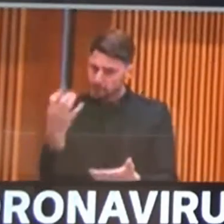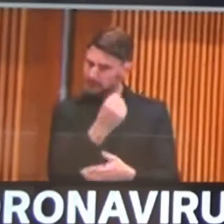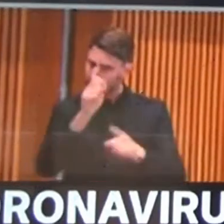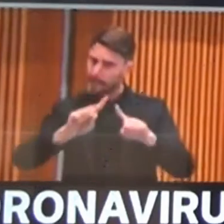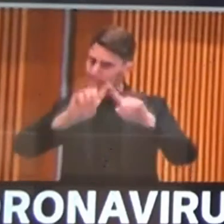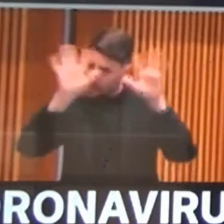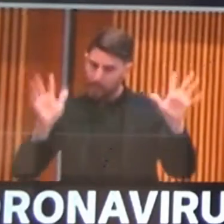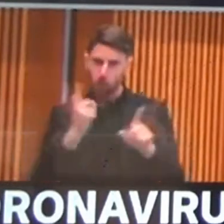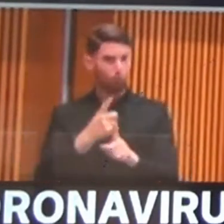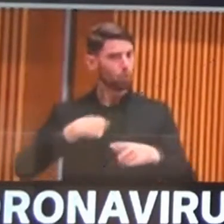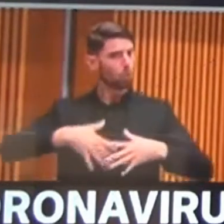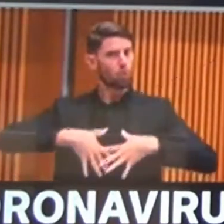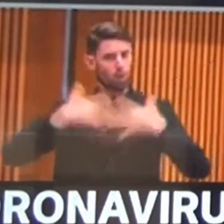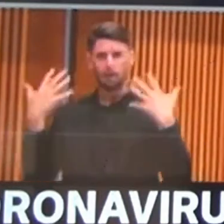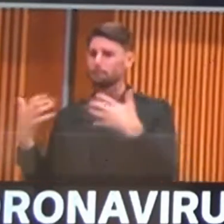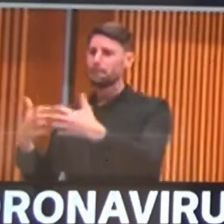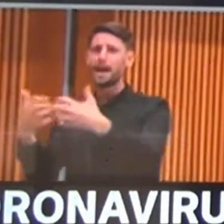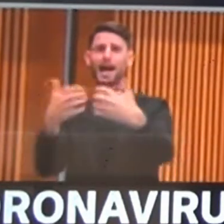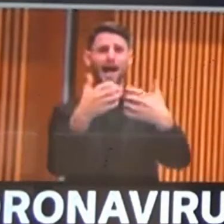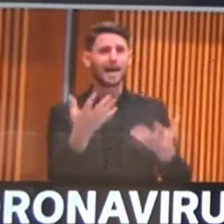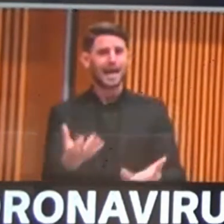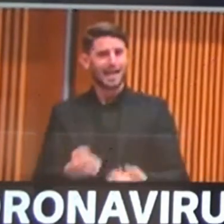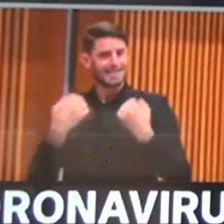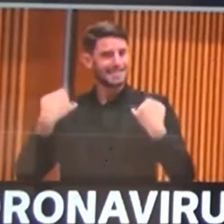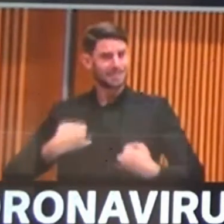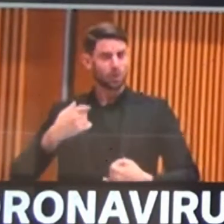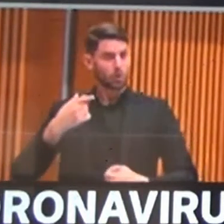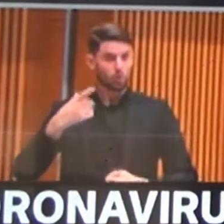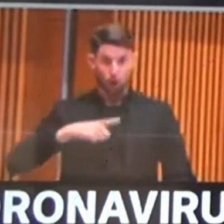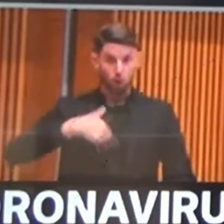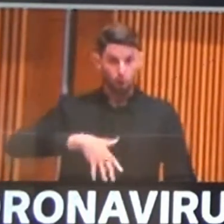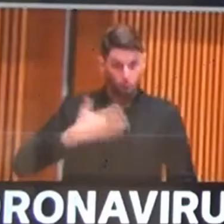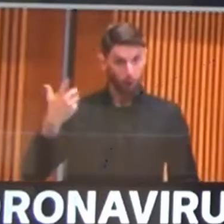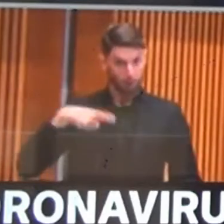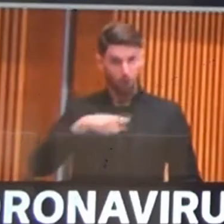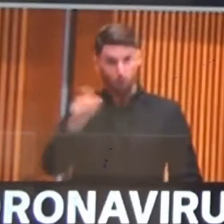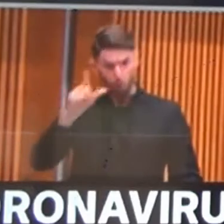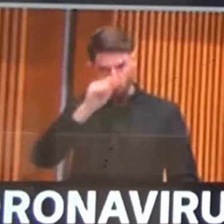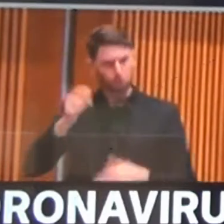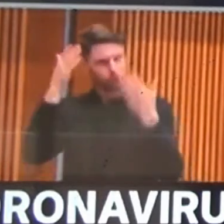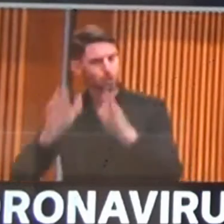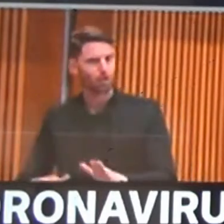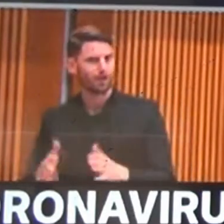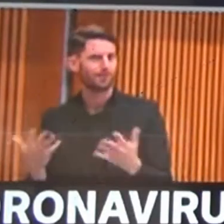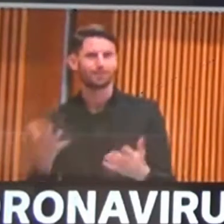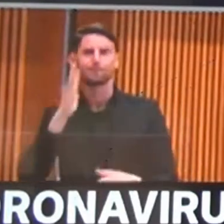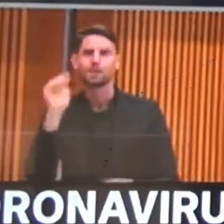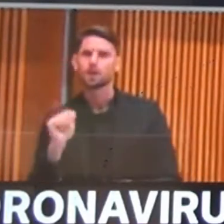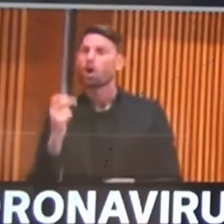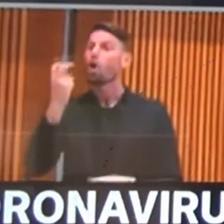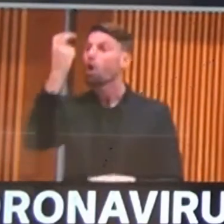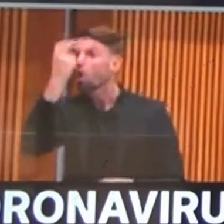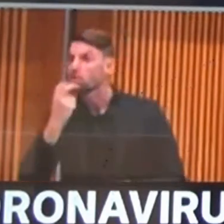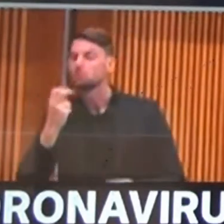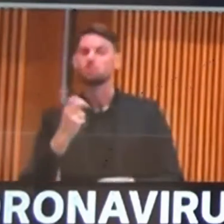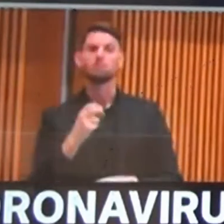people as possible to have this condition because it can kill you, and that's why. And it doesn't matter whether you're young or old.